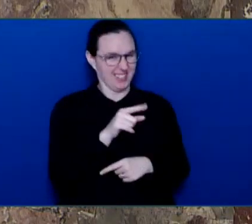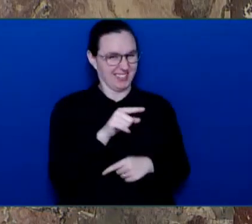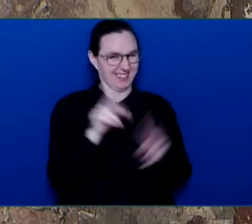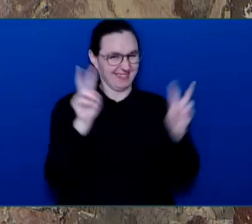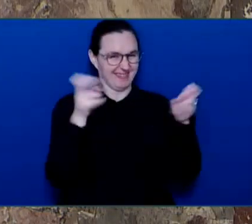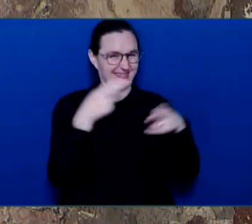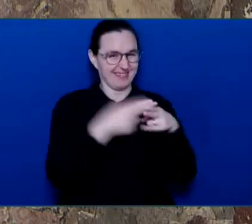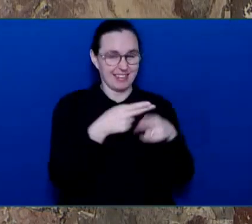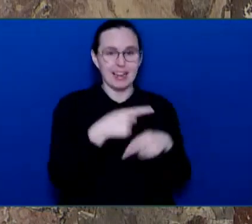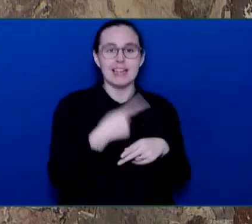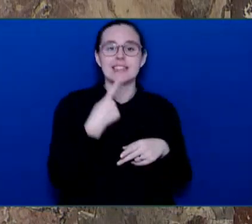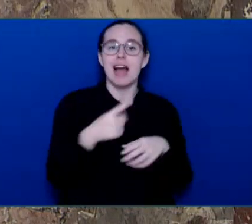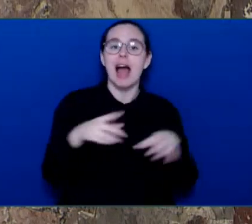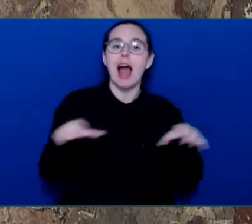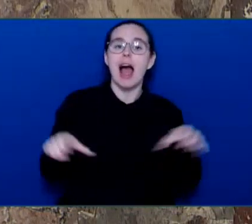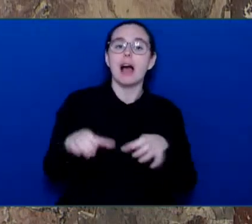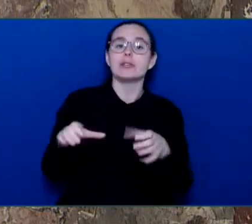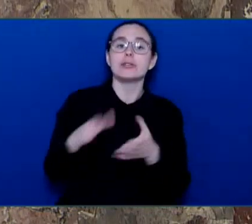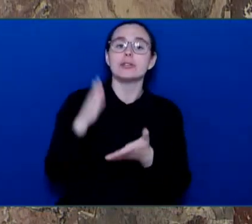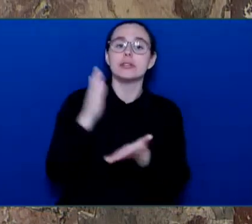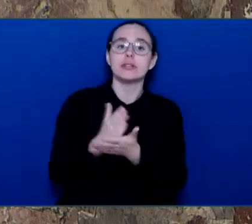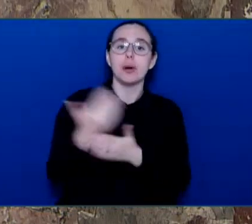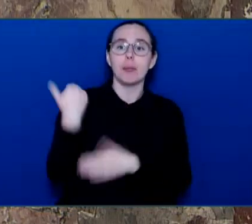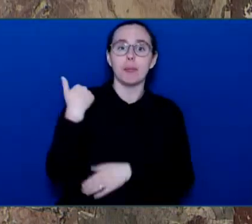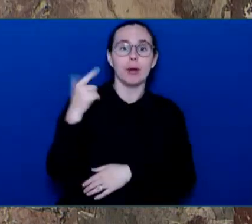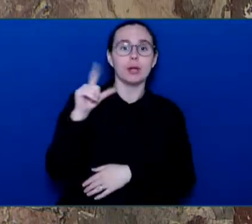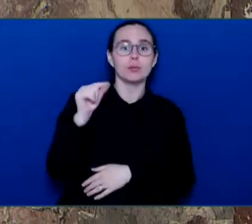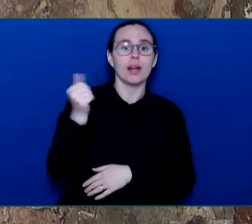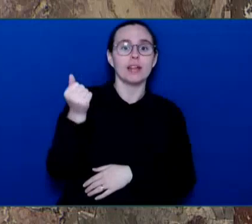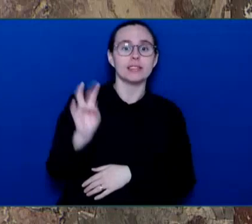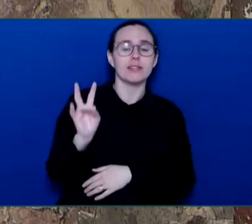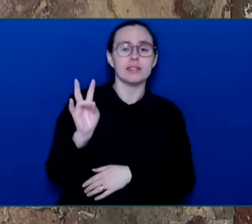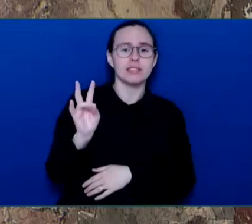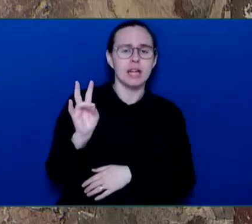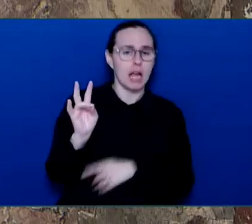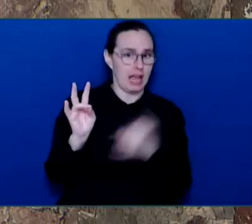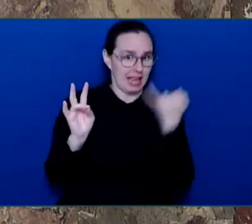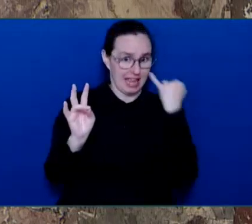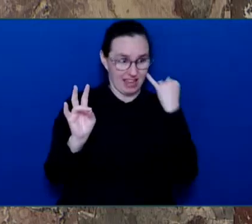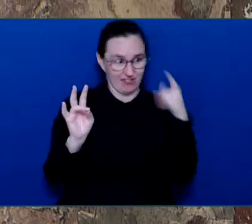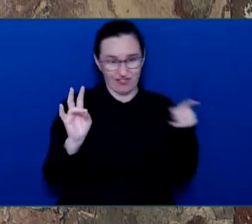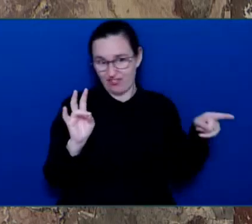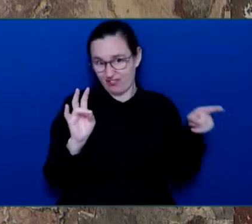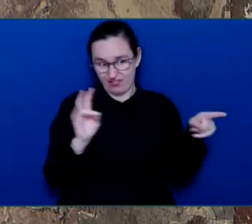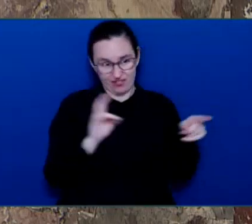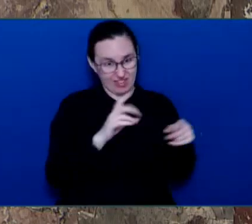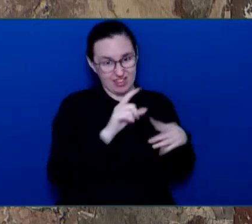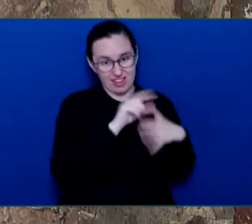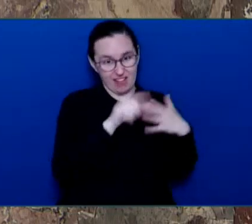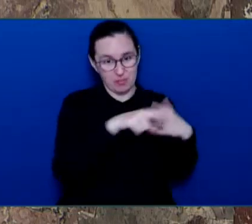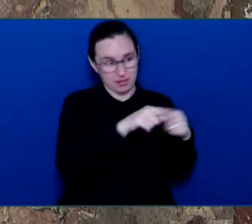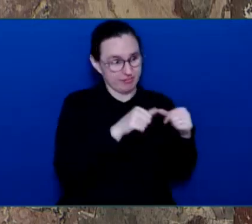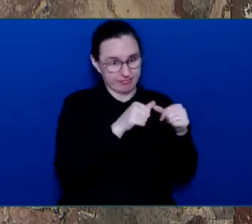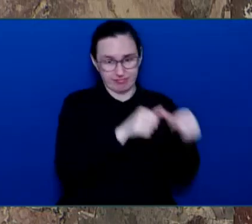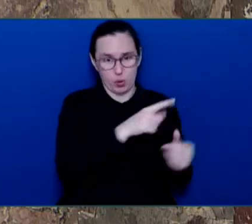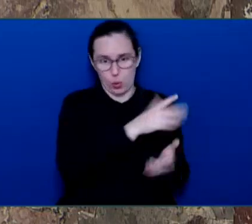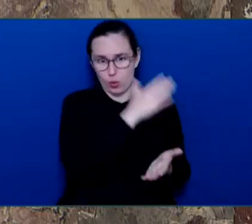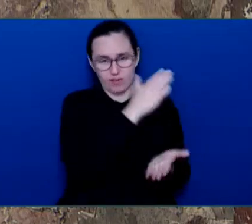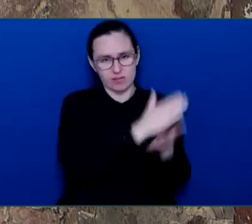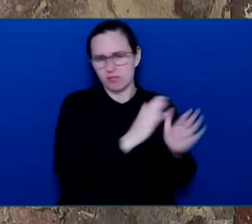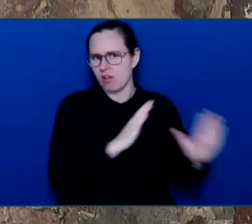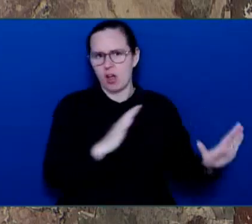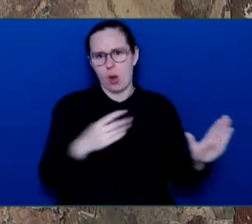opposite still on this side of the House. Instead, we brought in a comprehensive plan that is helping industries